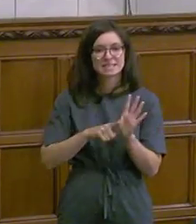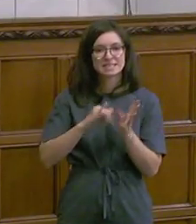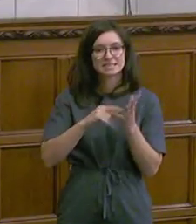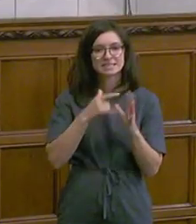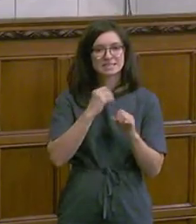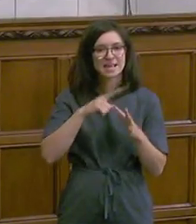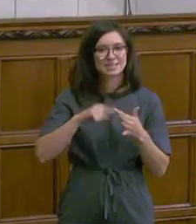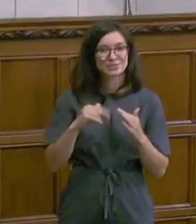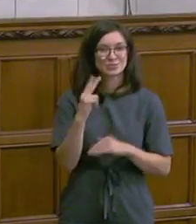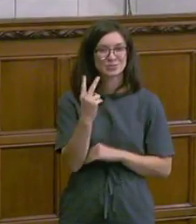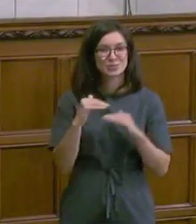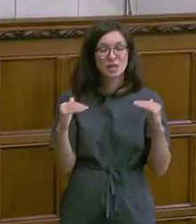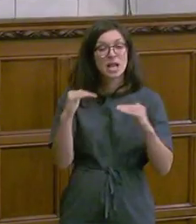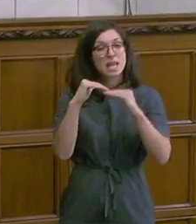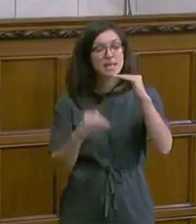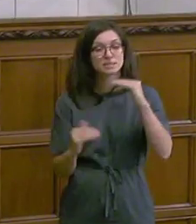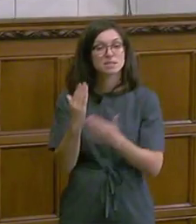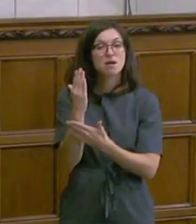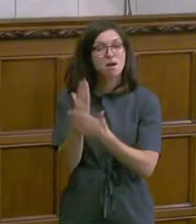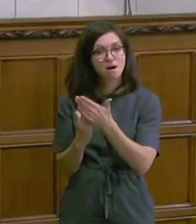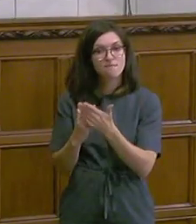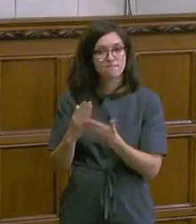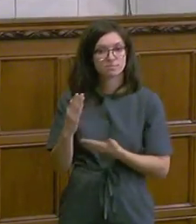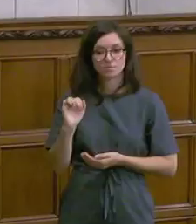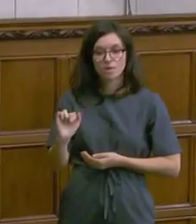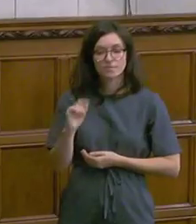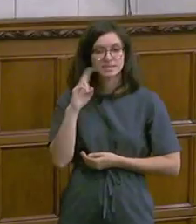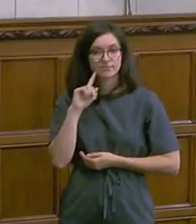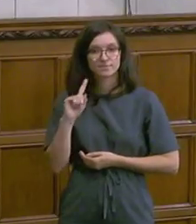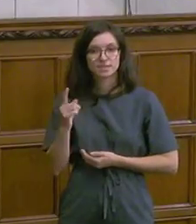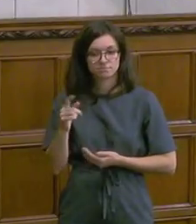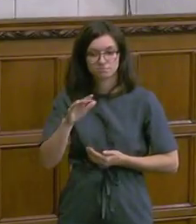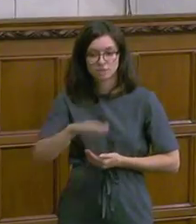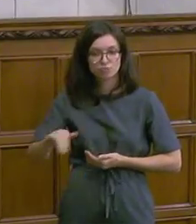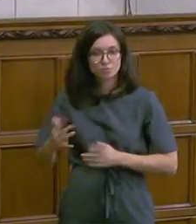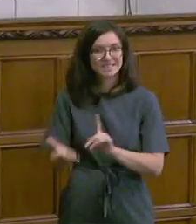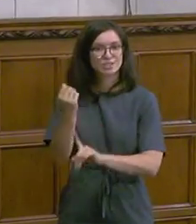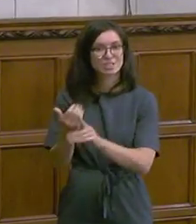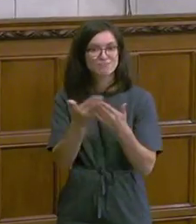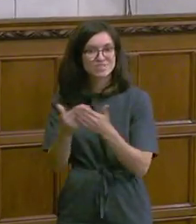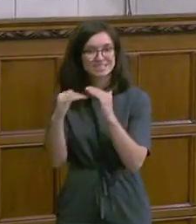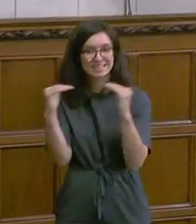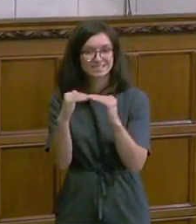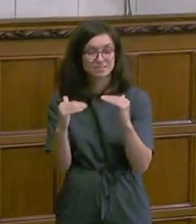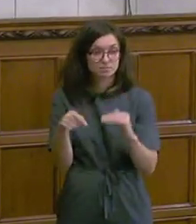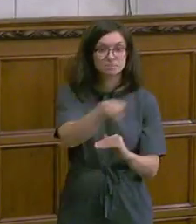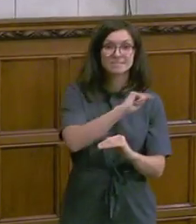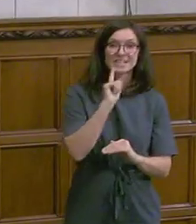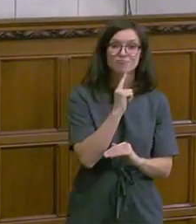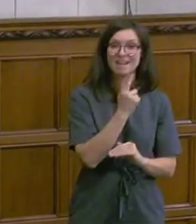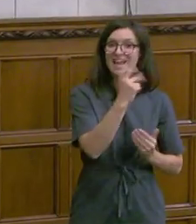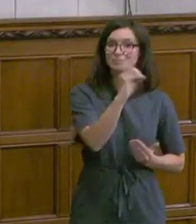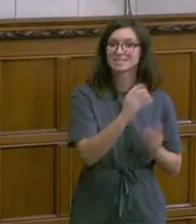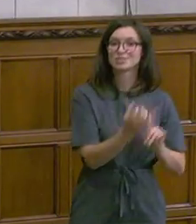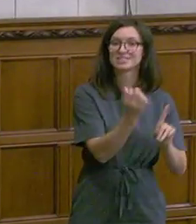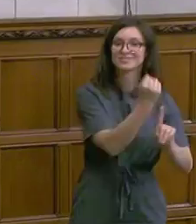deaf children achieved the expected standard for reading, compared to 80% of other children. At Key Stage 4, deaf